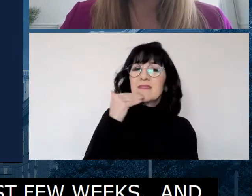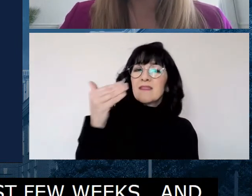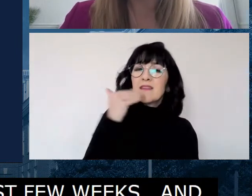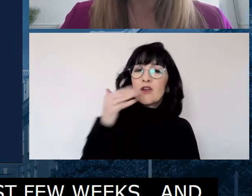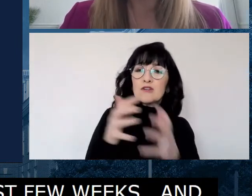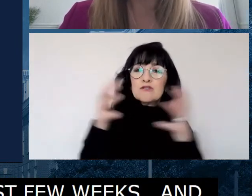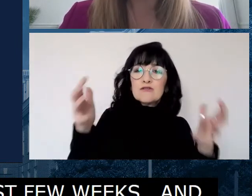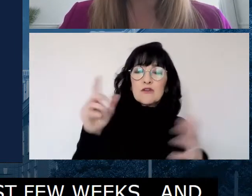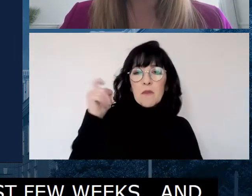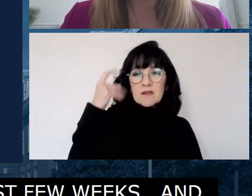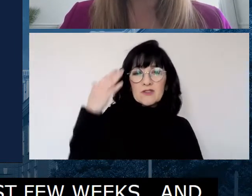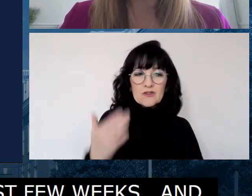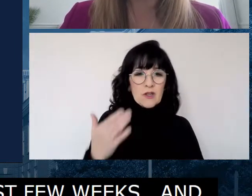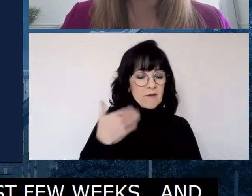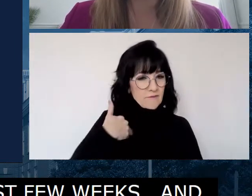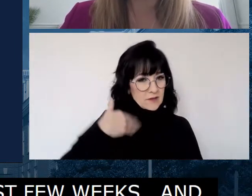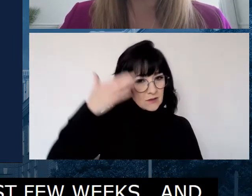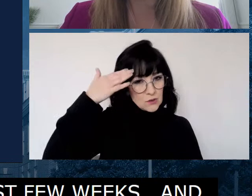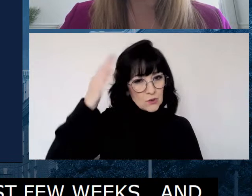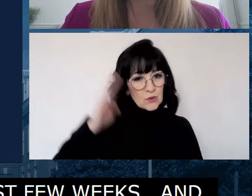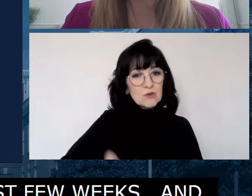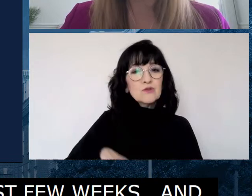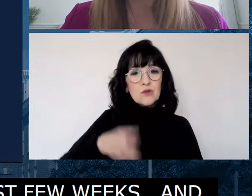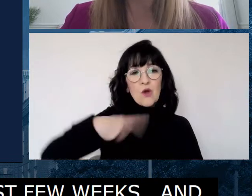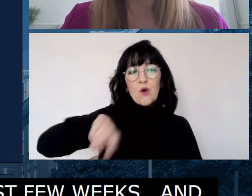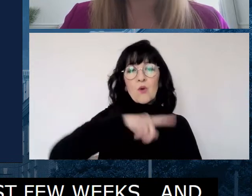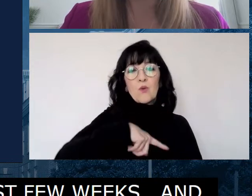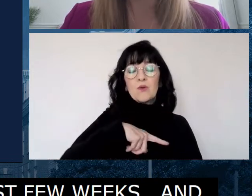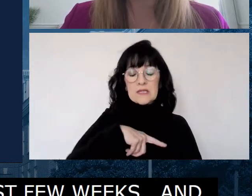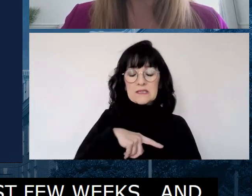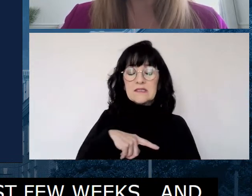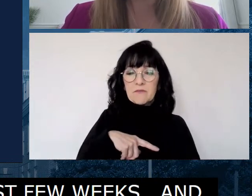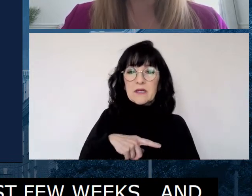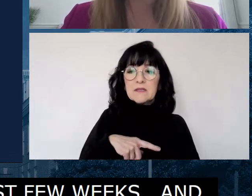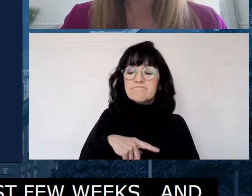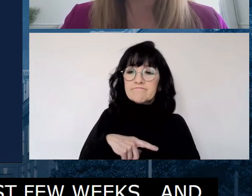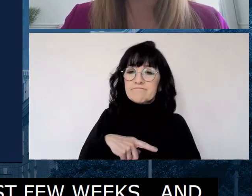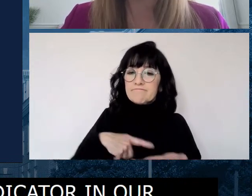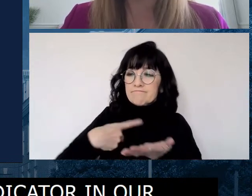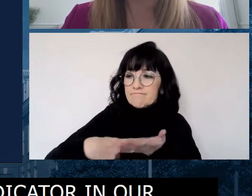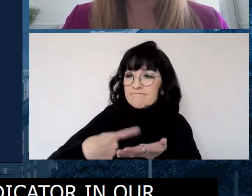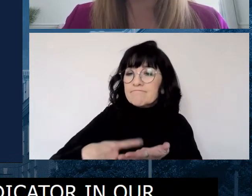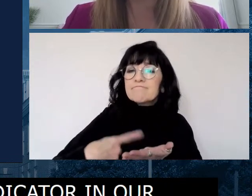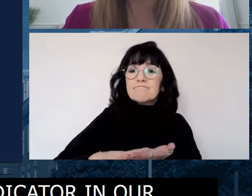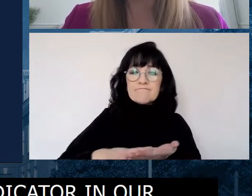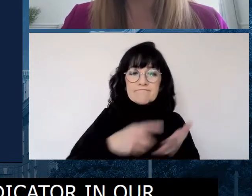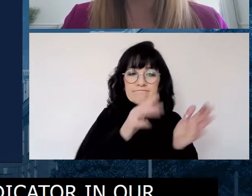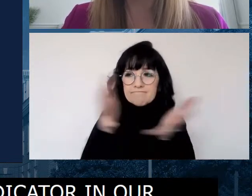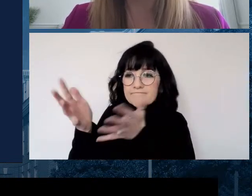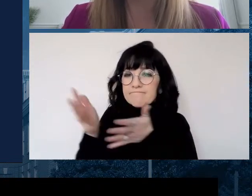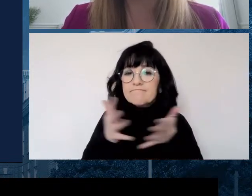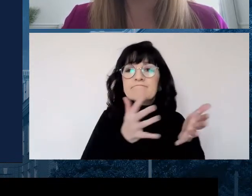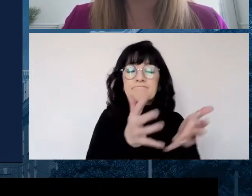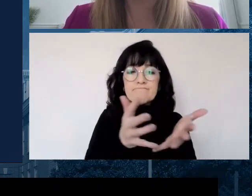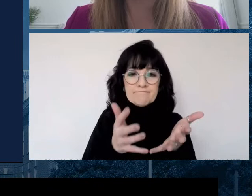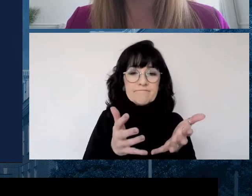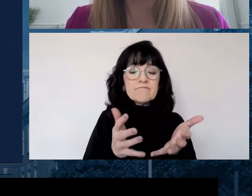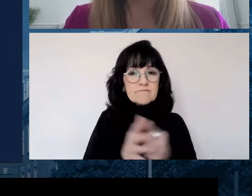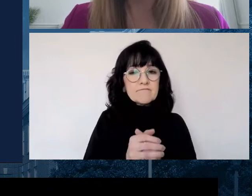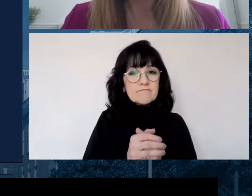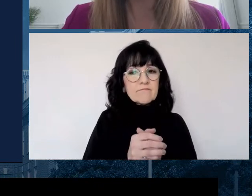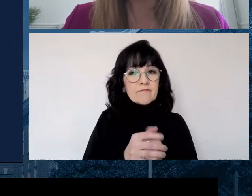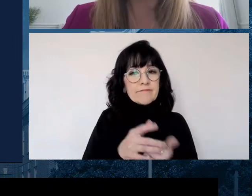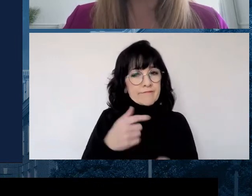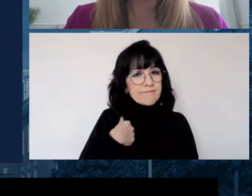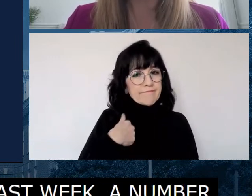discussing over the past couple of weeks that getting the booster vaccine is important, but in the past week, a number of additional studies have